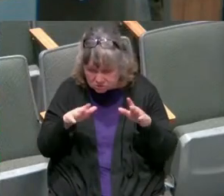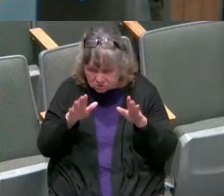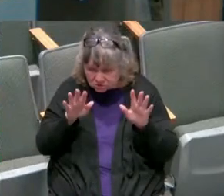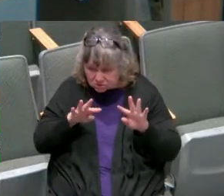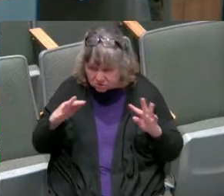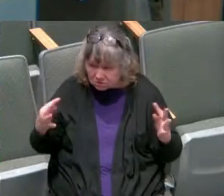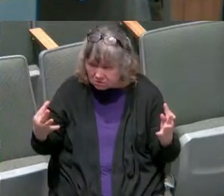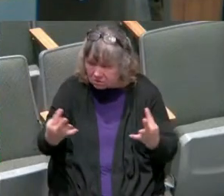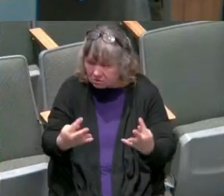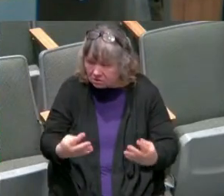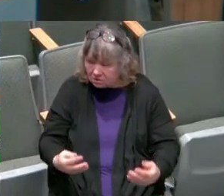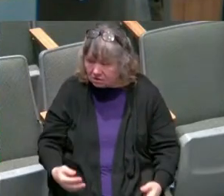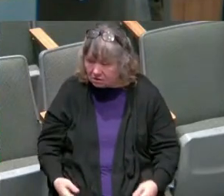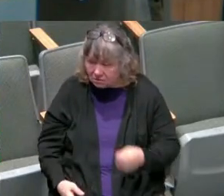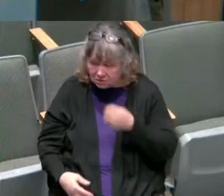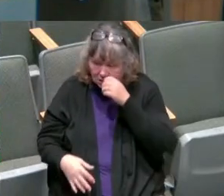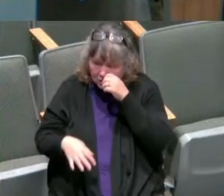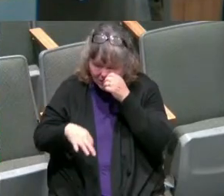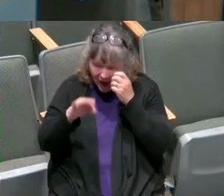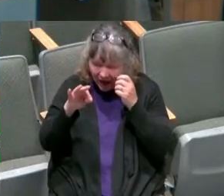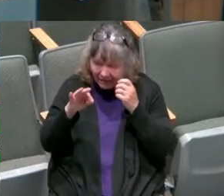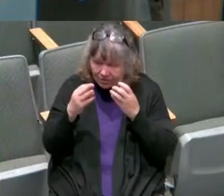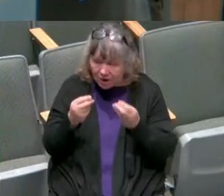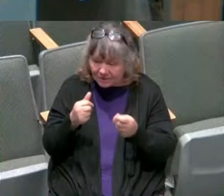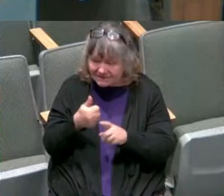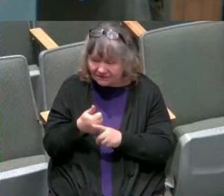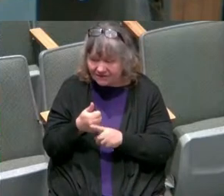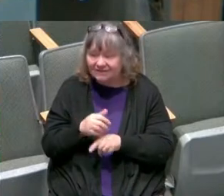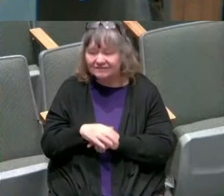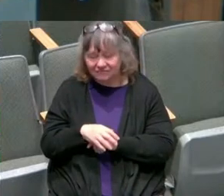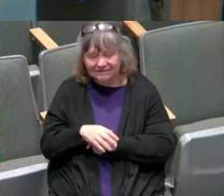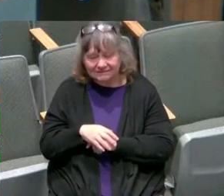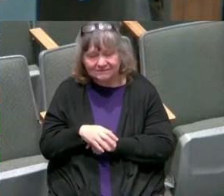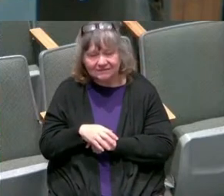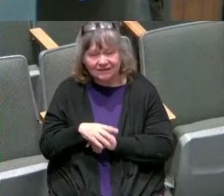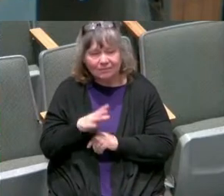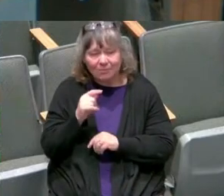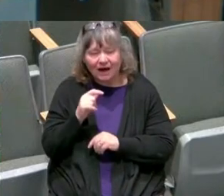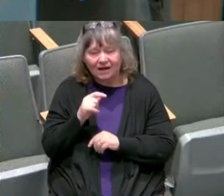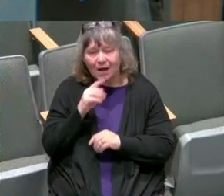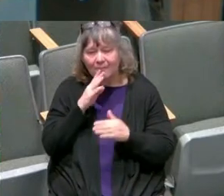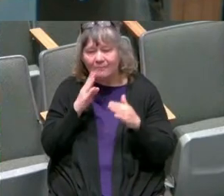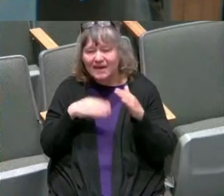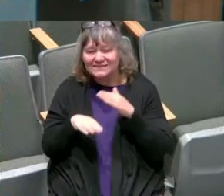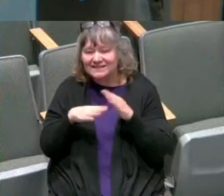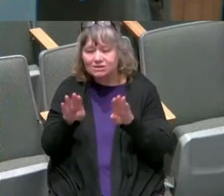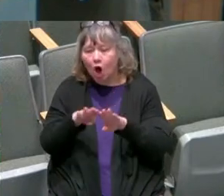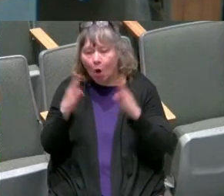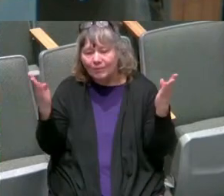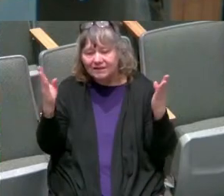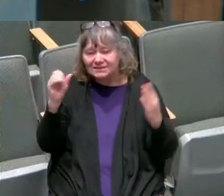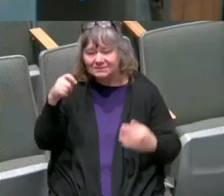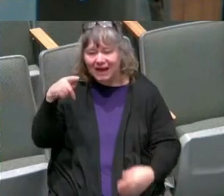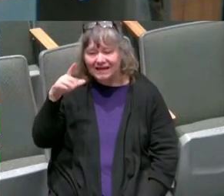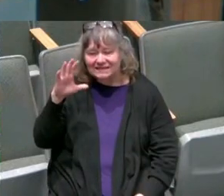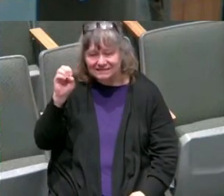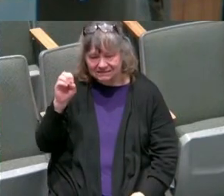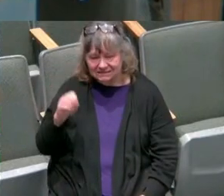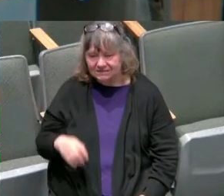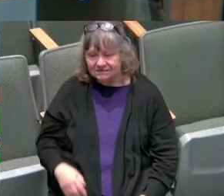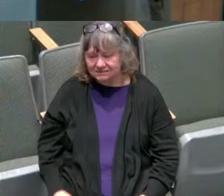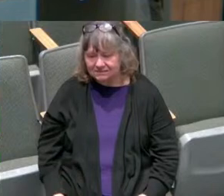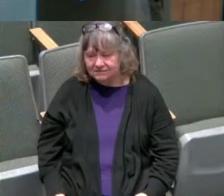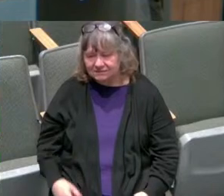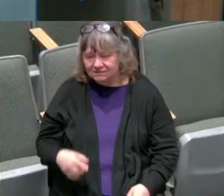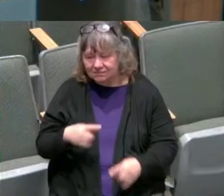and uh basically uh this will be a piece of open space but